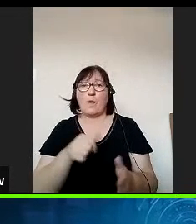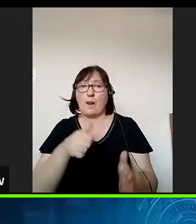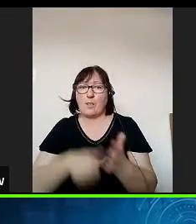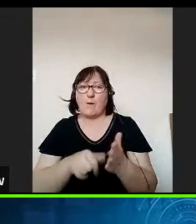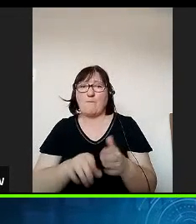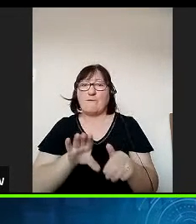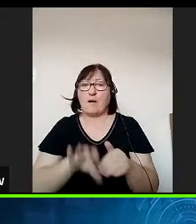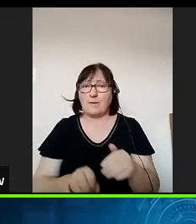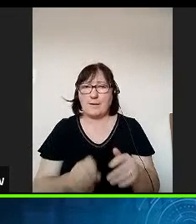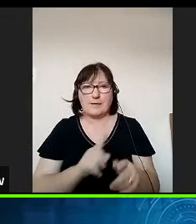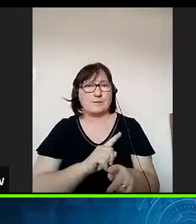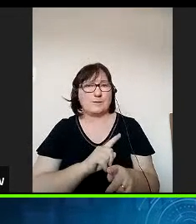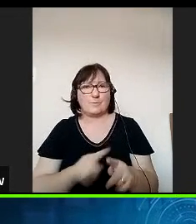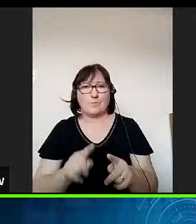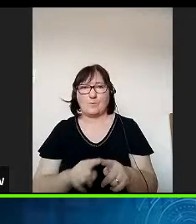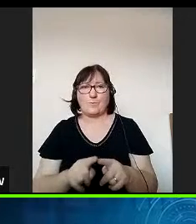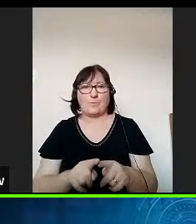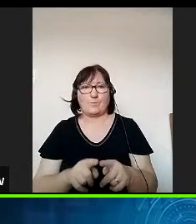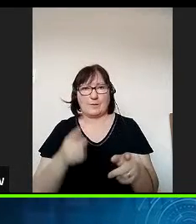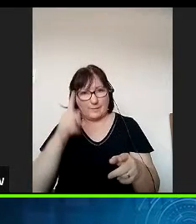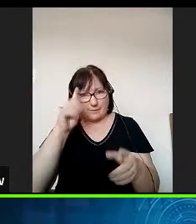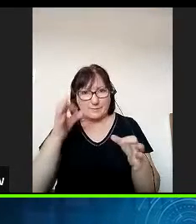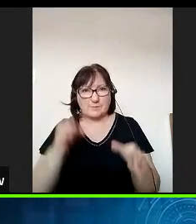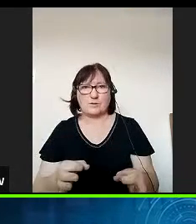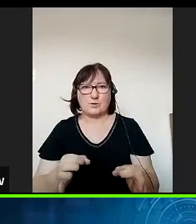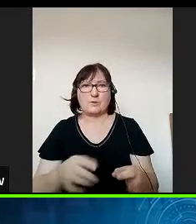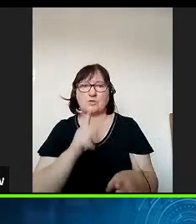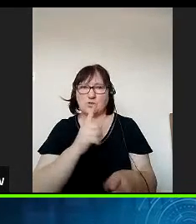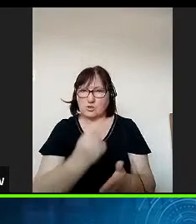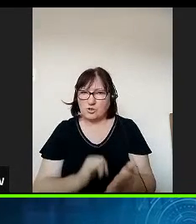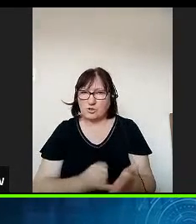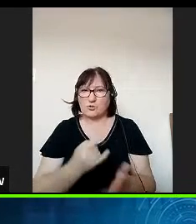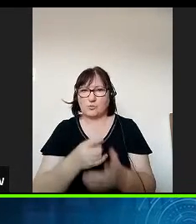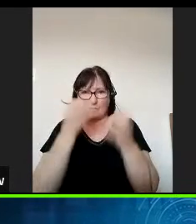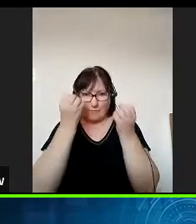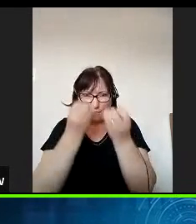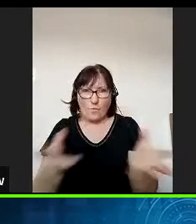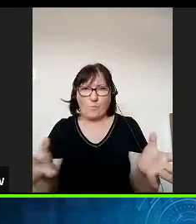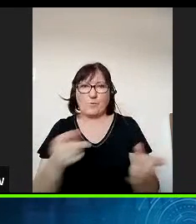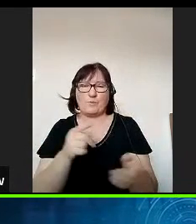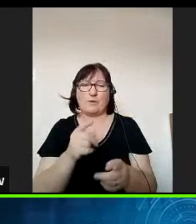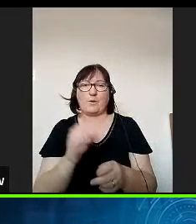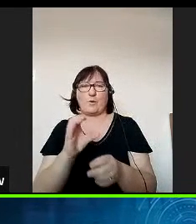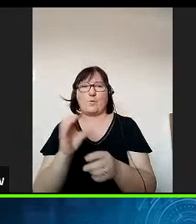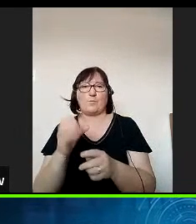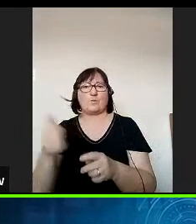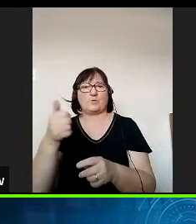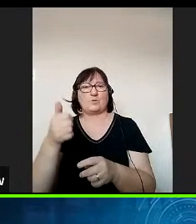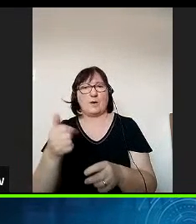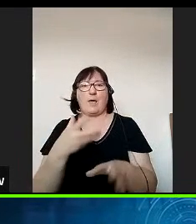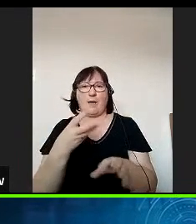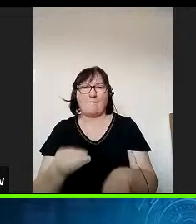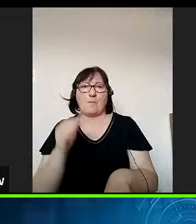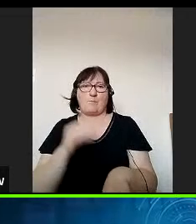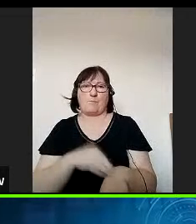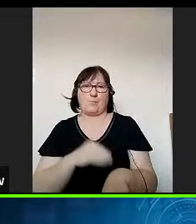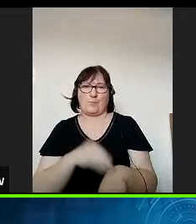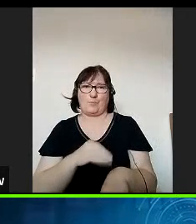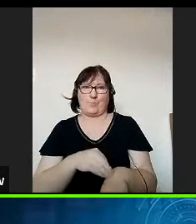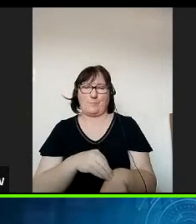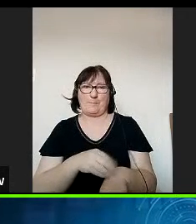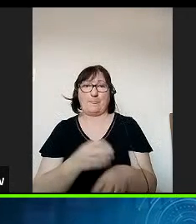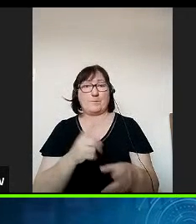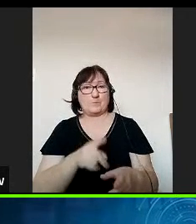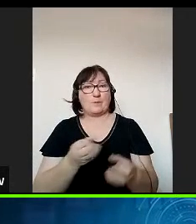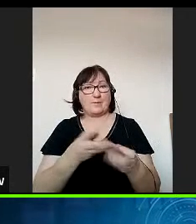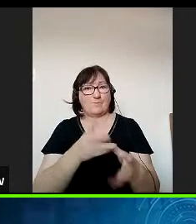PAJA process to inform you that the commissioner has a potential problem, gives you the reasons